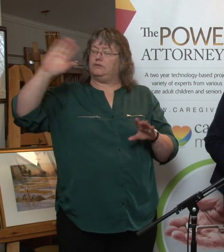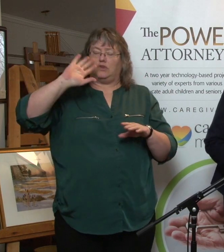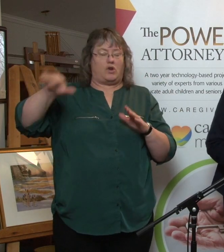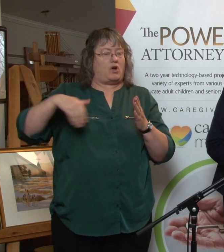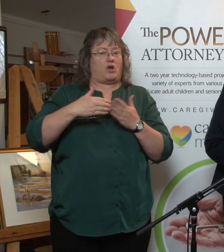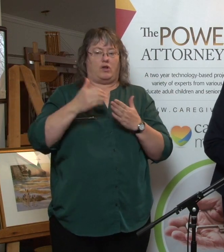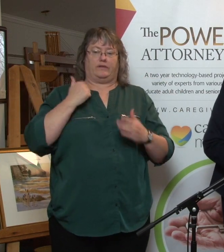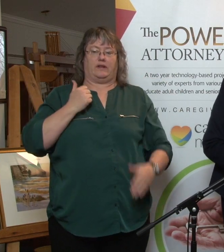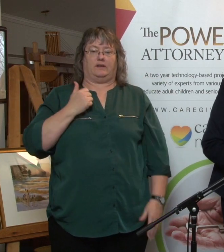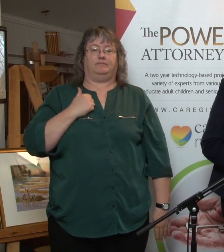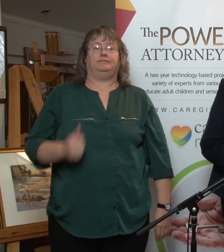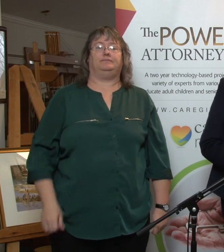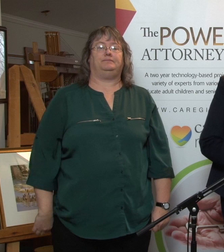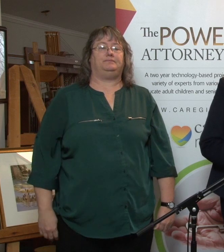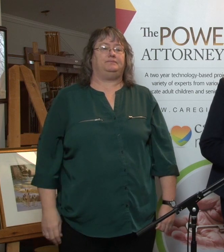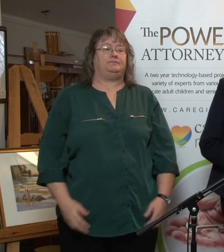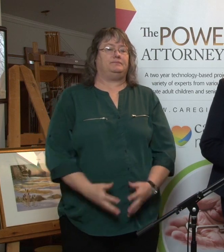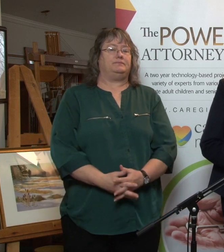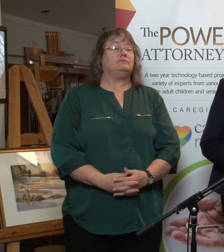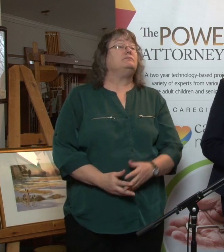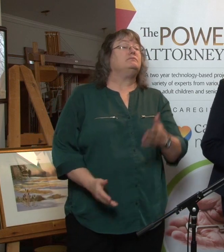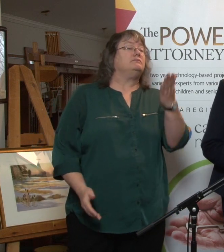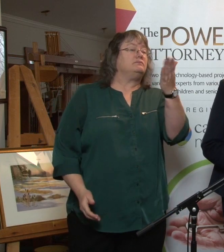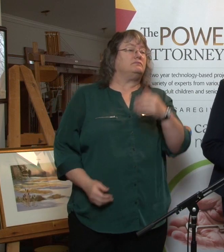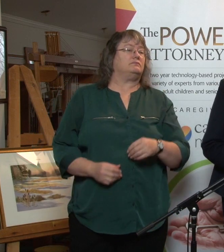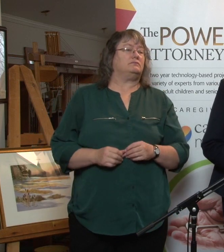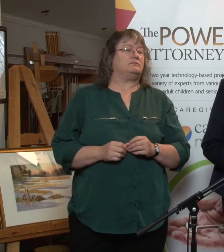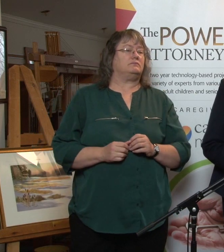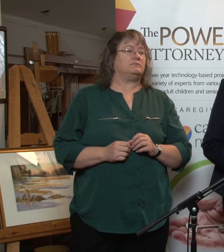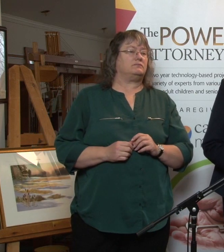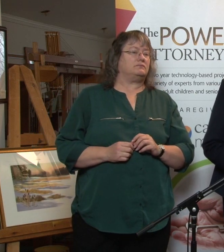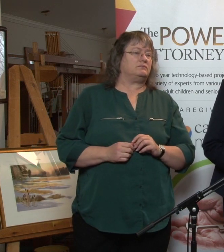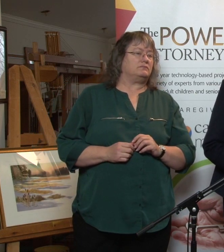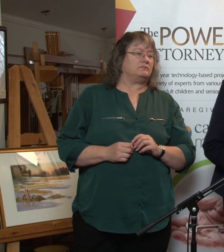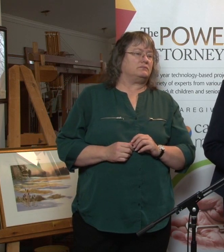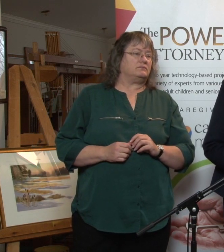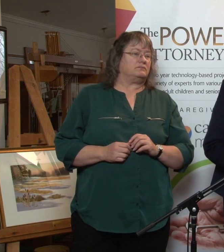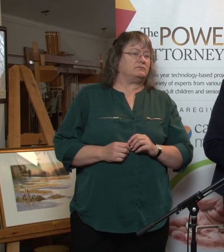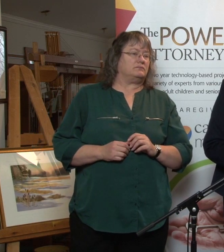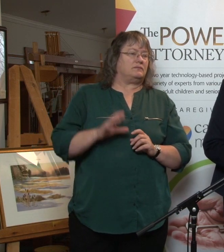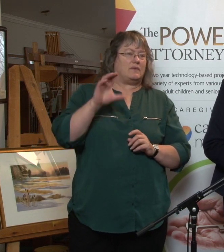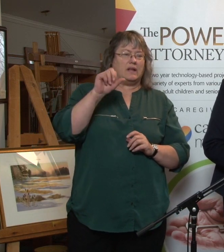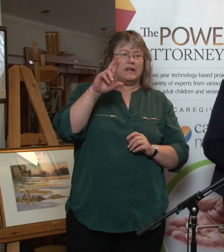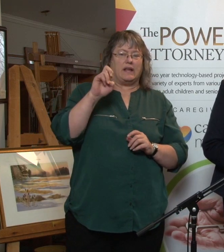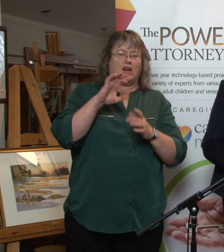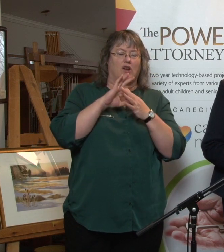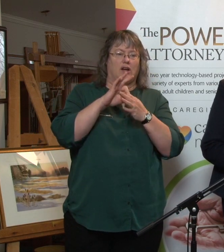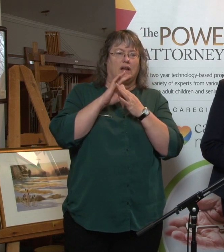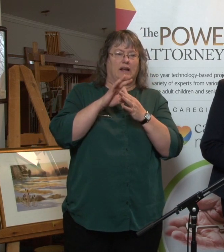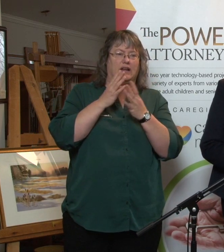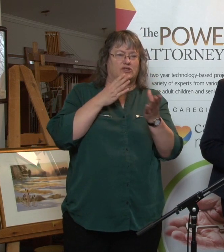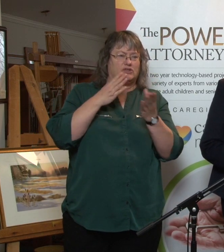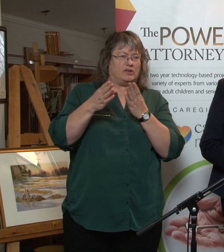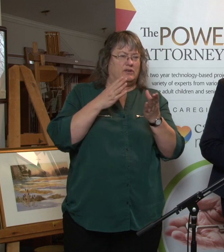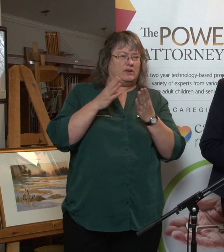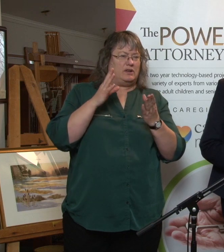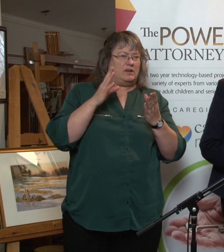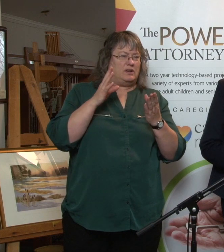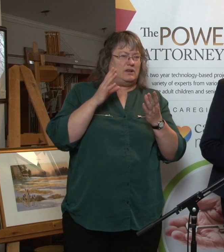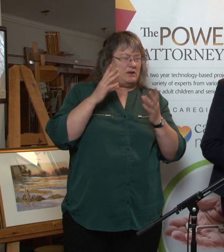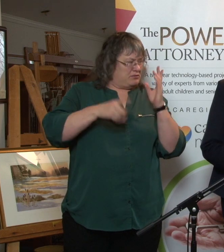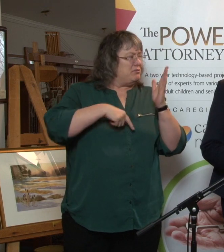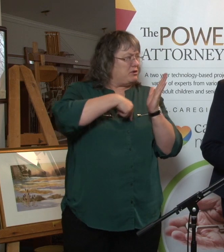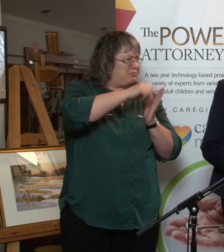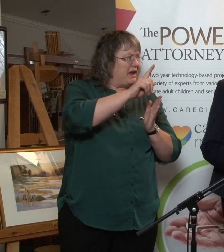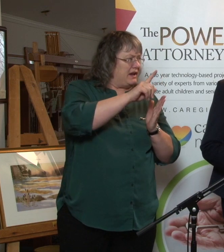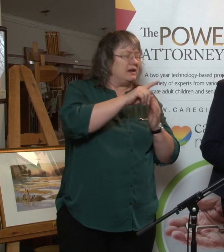all right across Canada. Yes, sir. The Care Connect service, right? That's the commercial one, right? People pay for